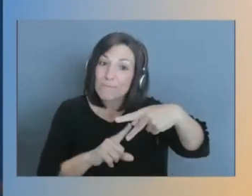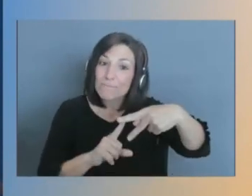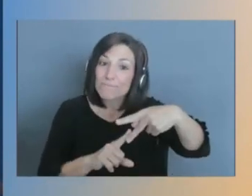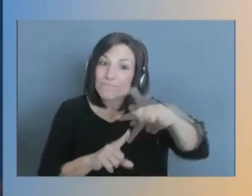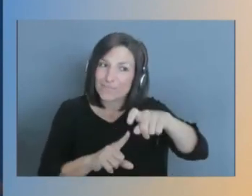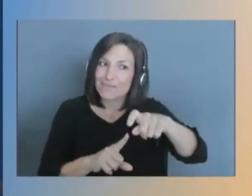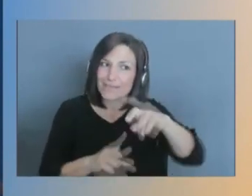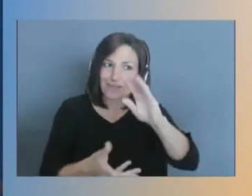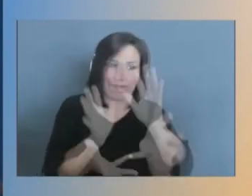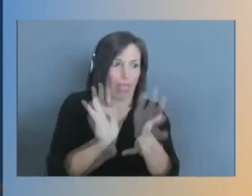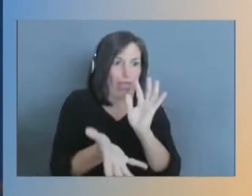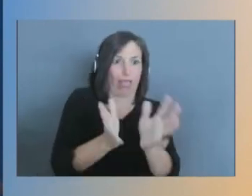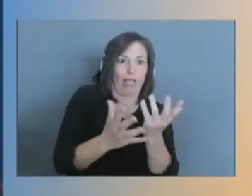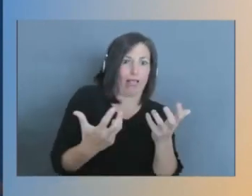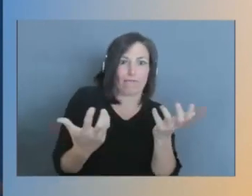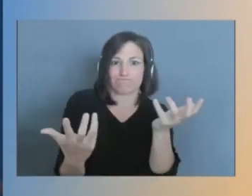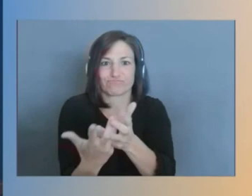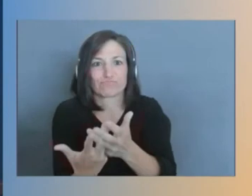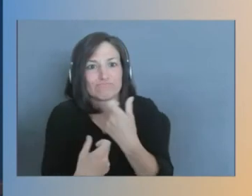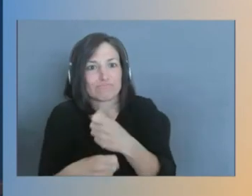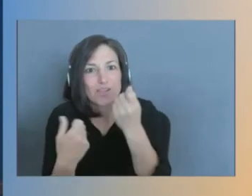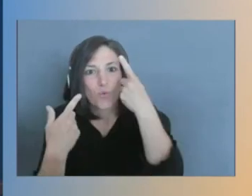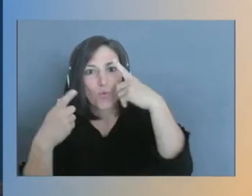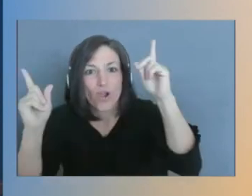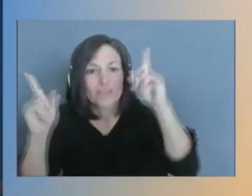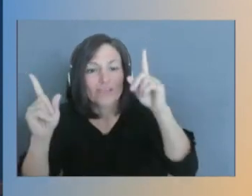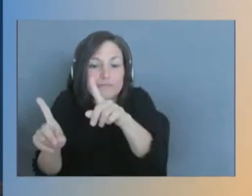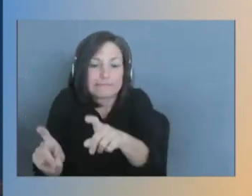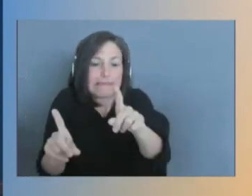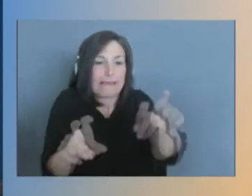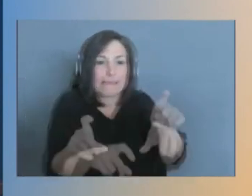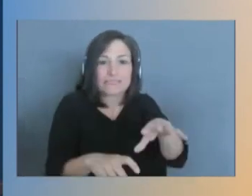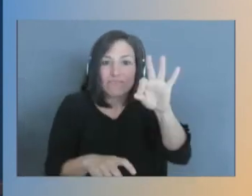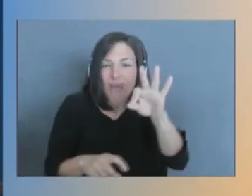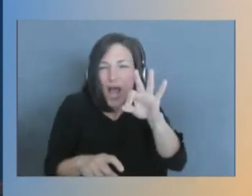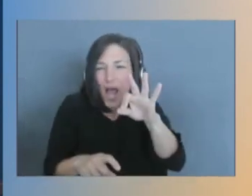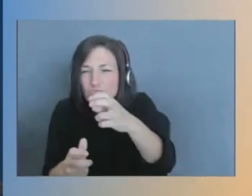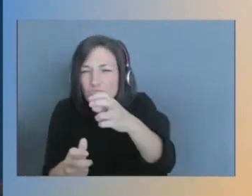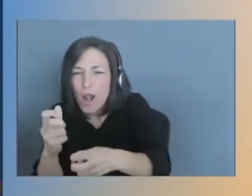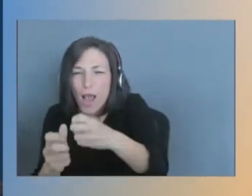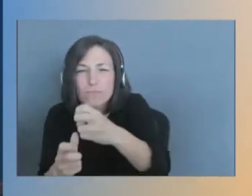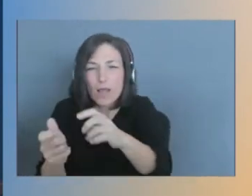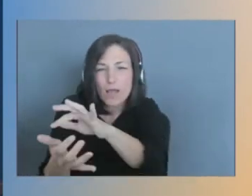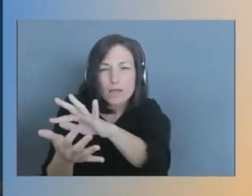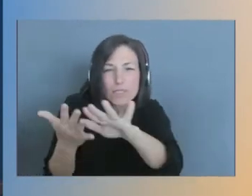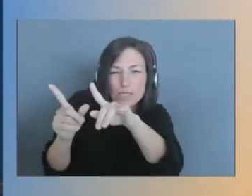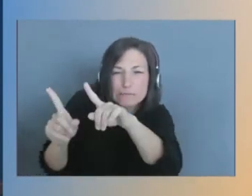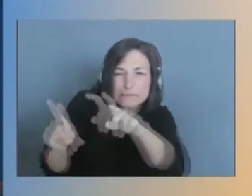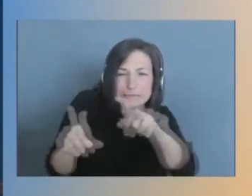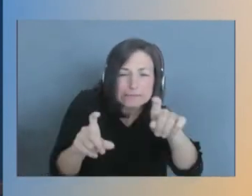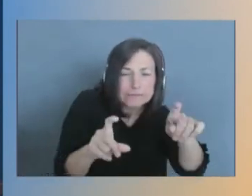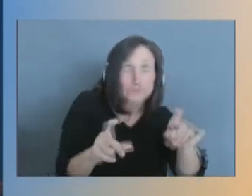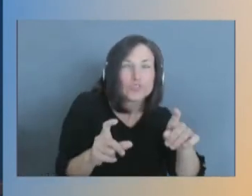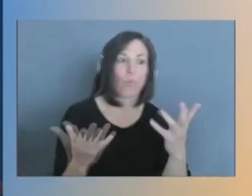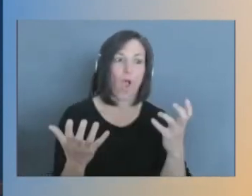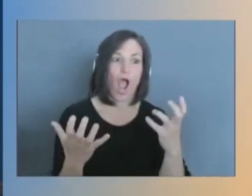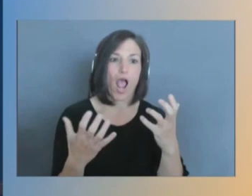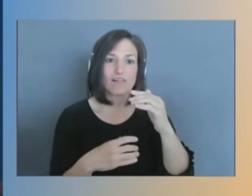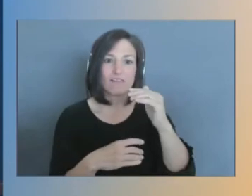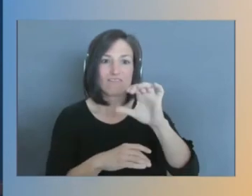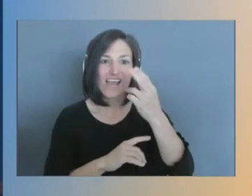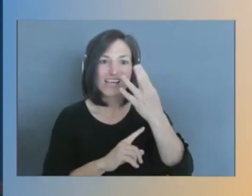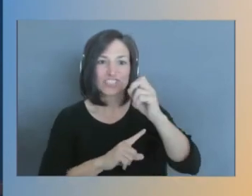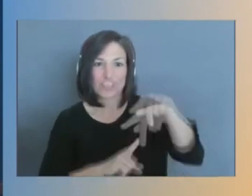work. And so you do lots of testing, you try to find issues, you try to find problems, but ultimately you really want that chip to work. And so you try to figure that